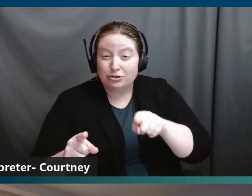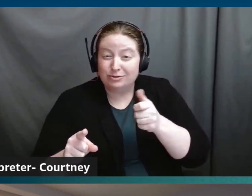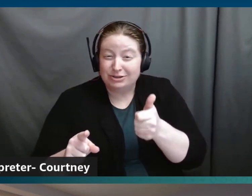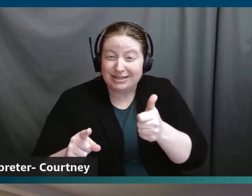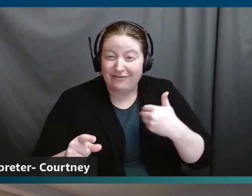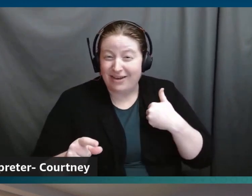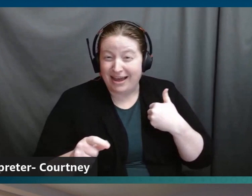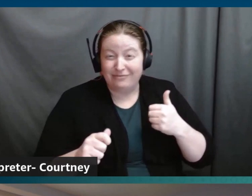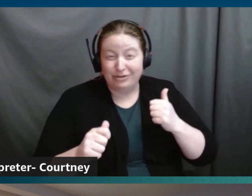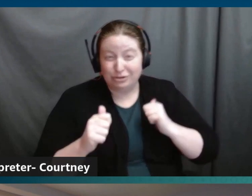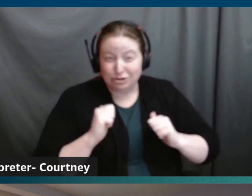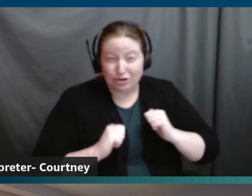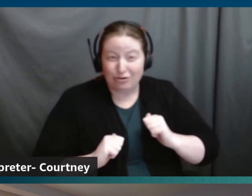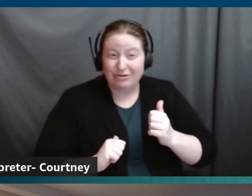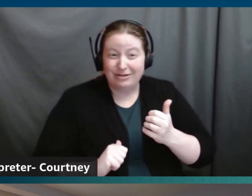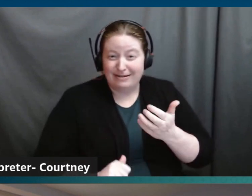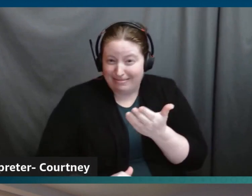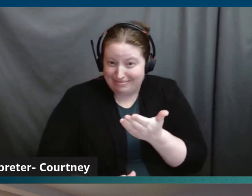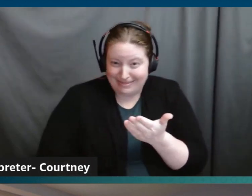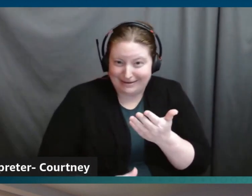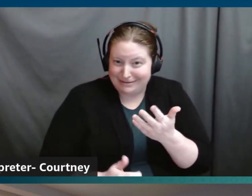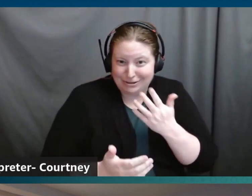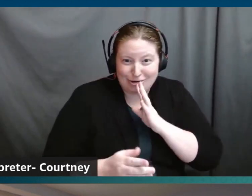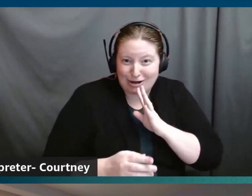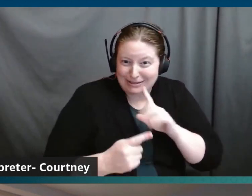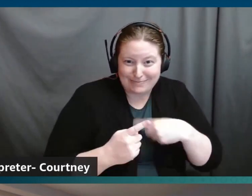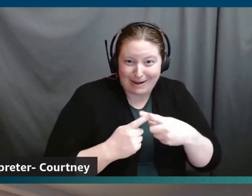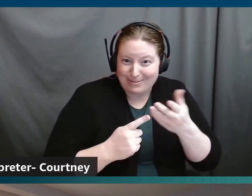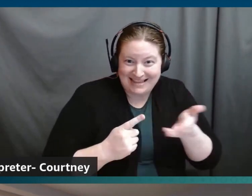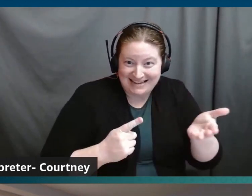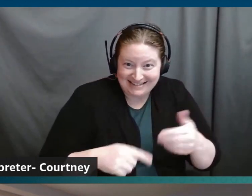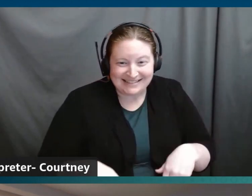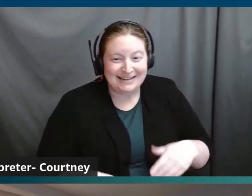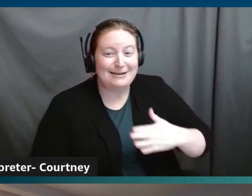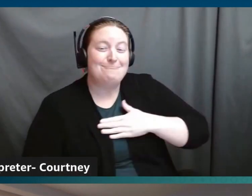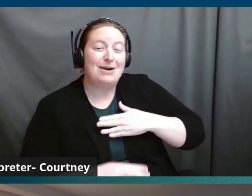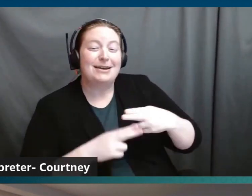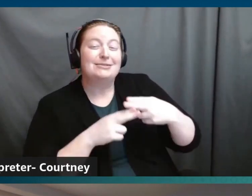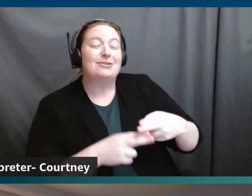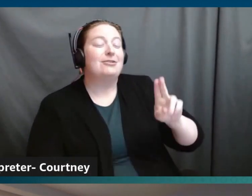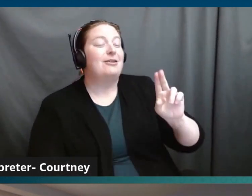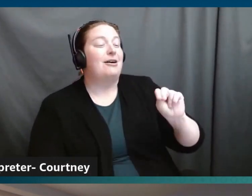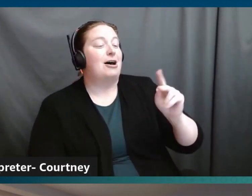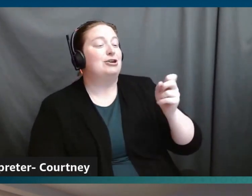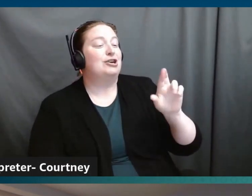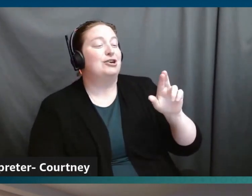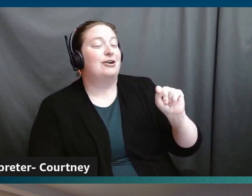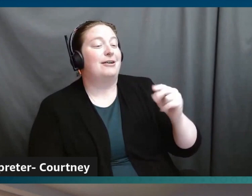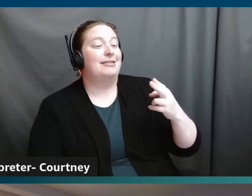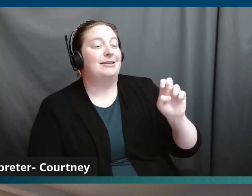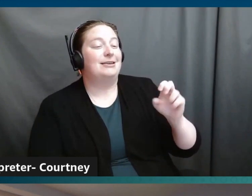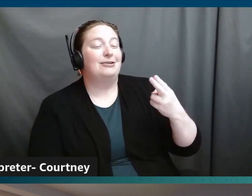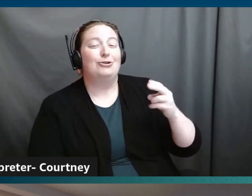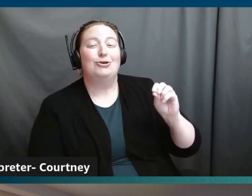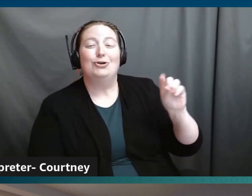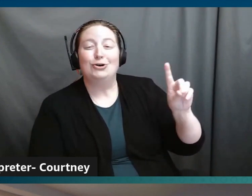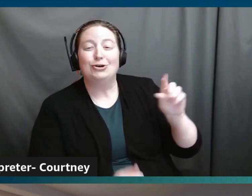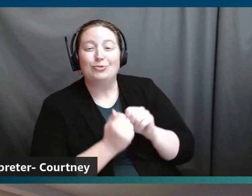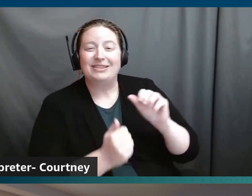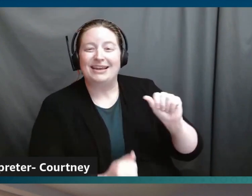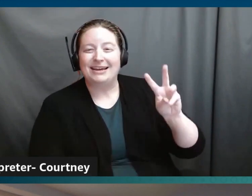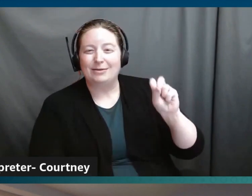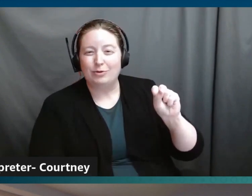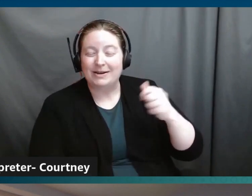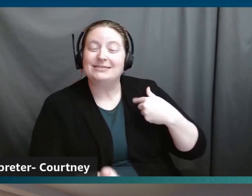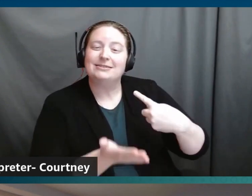things. You want to go and just plug that real quick? Sure. My show is called Under the Hood with AWS, and we talk about topics specific around